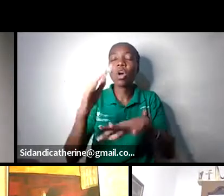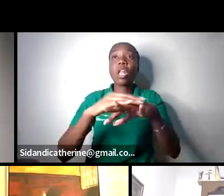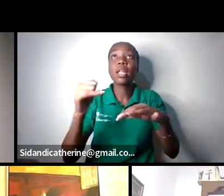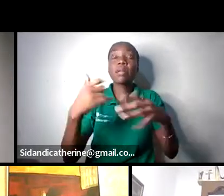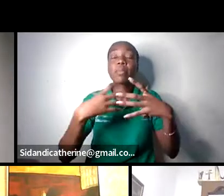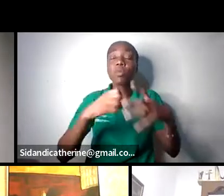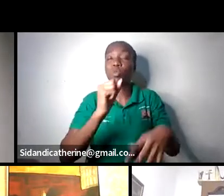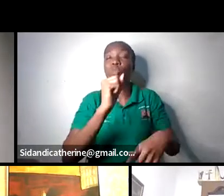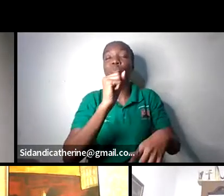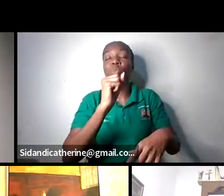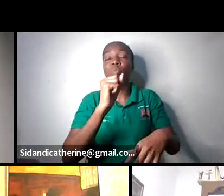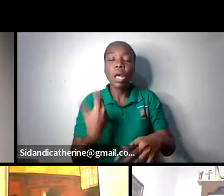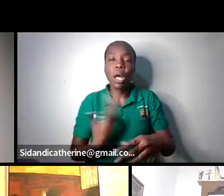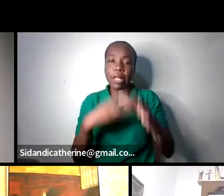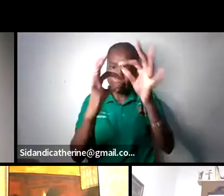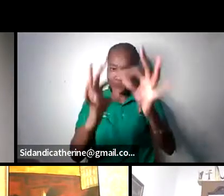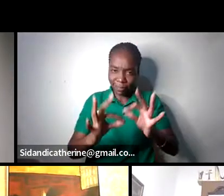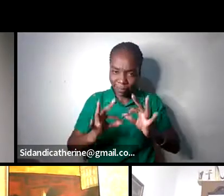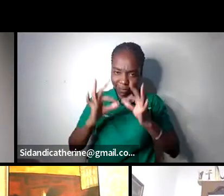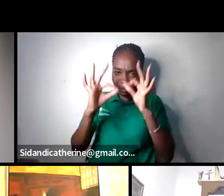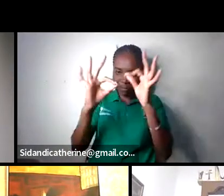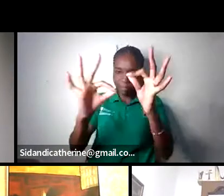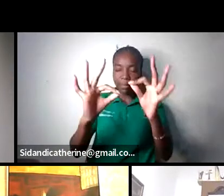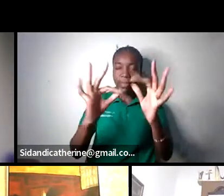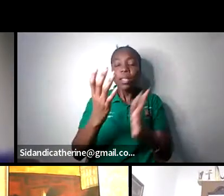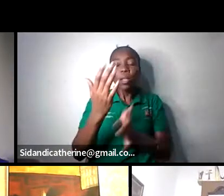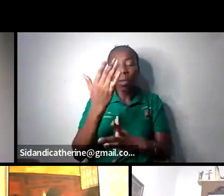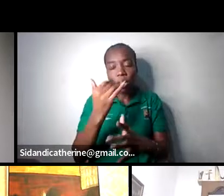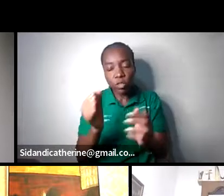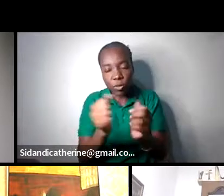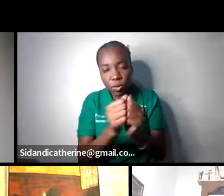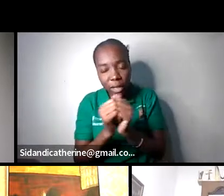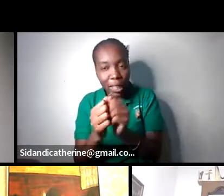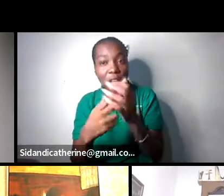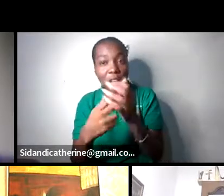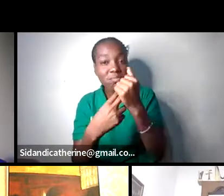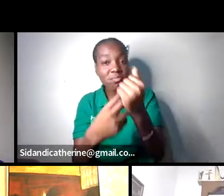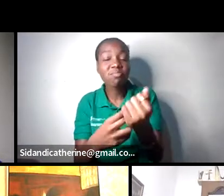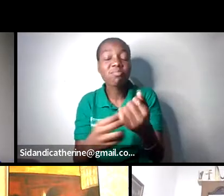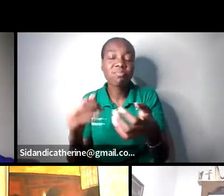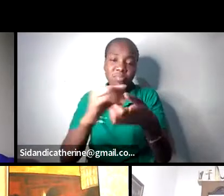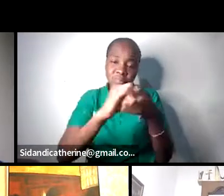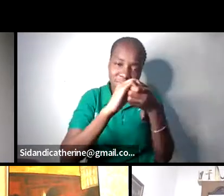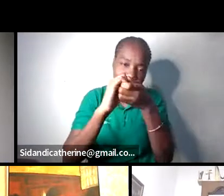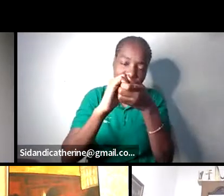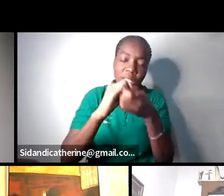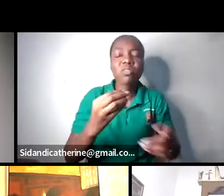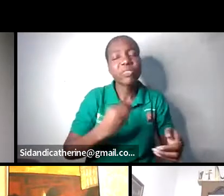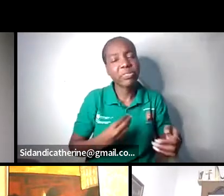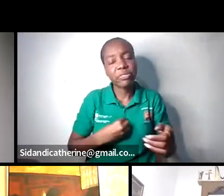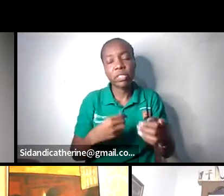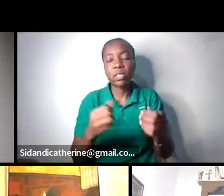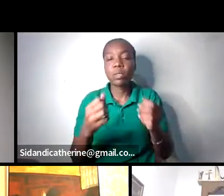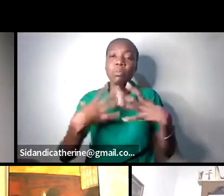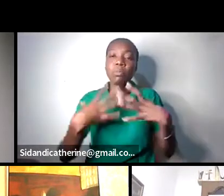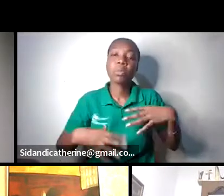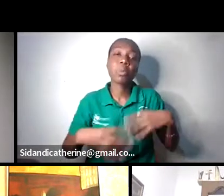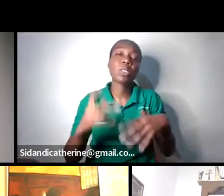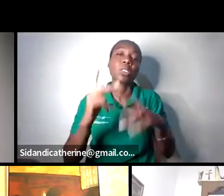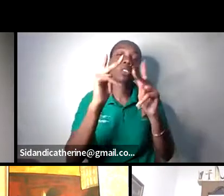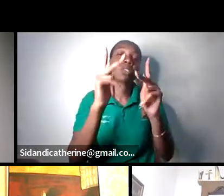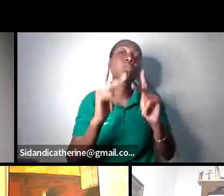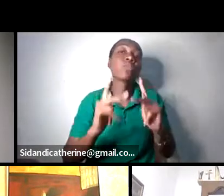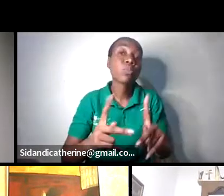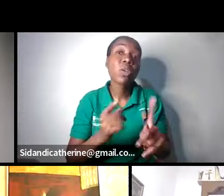the festival in coordination, collaboration, and compassion for the people around Kisumu. Festival has